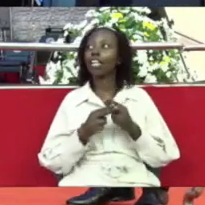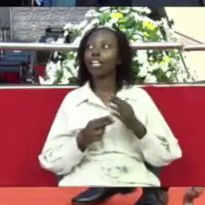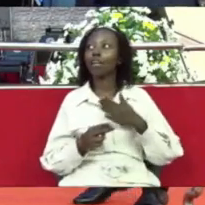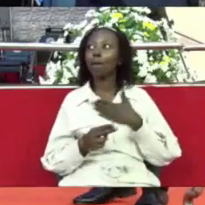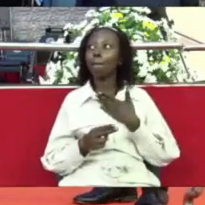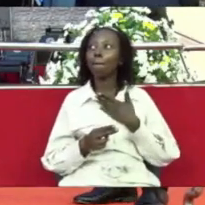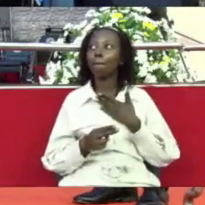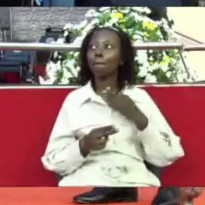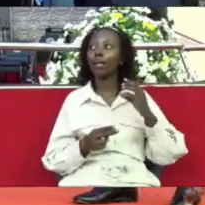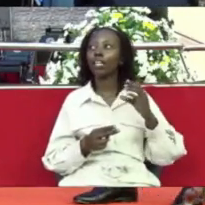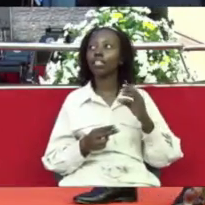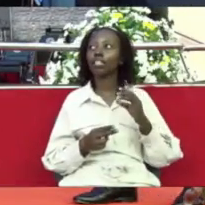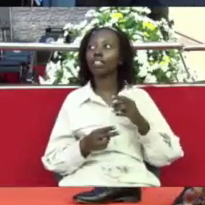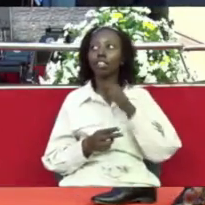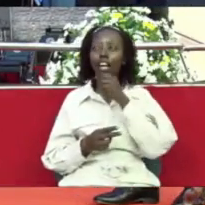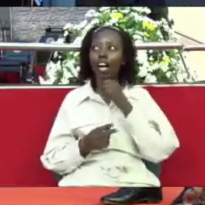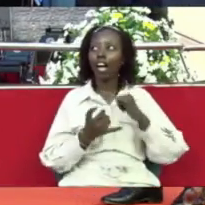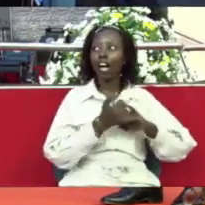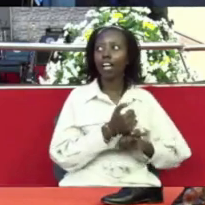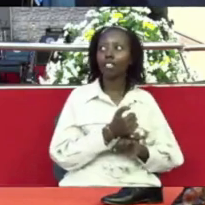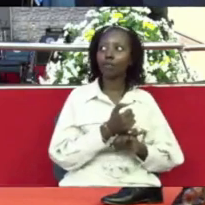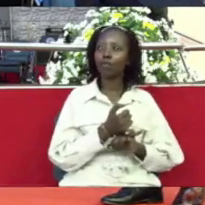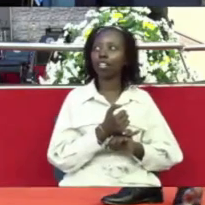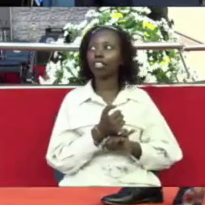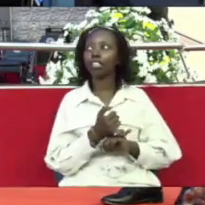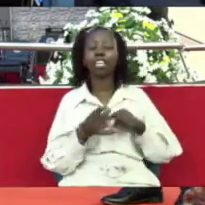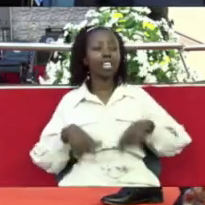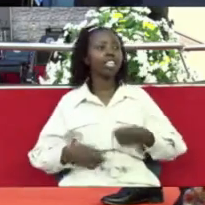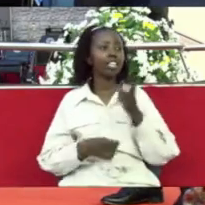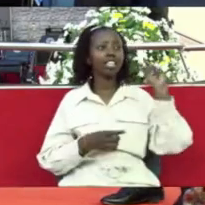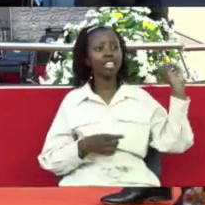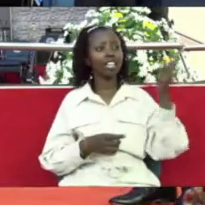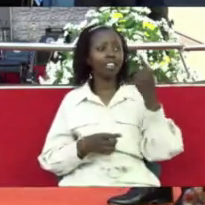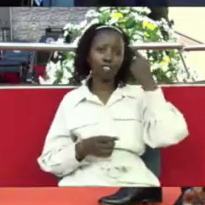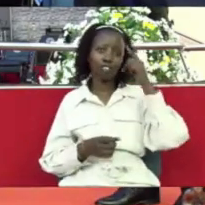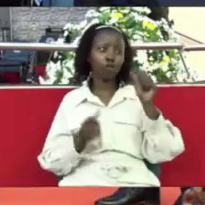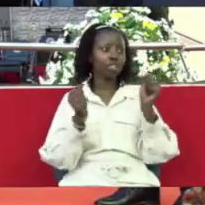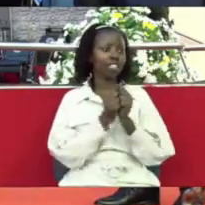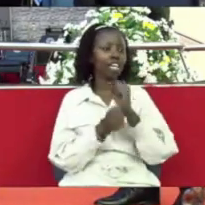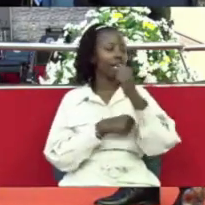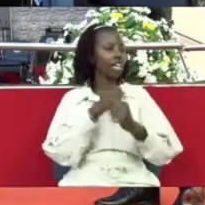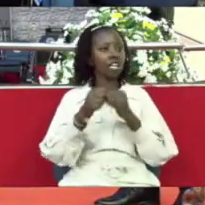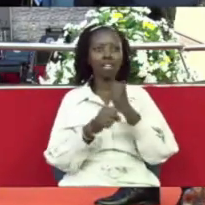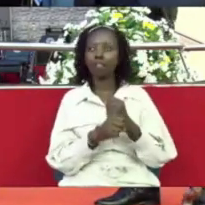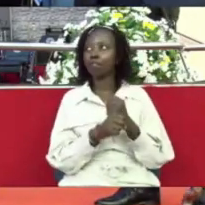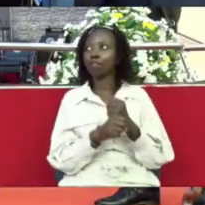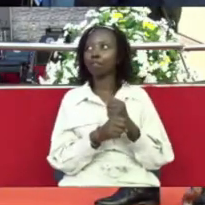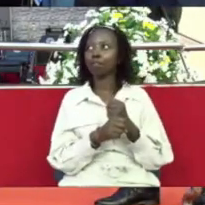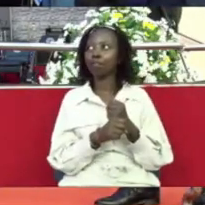Clark. This is my husband, Dr. Ron Clark. We have been in Kenya now for 10 years. Can you believe